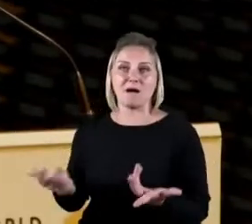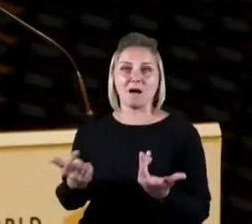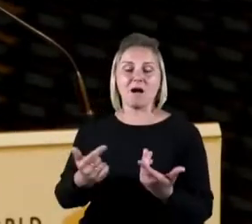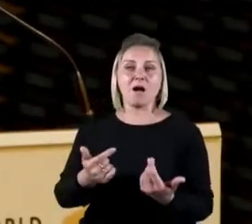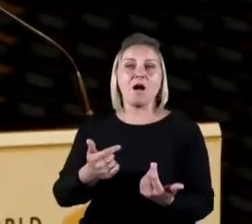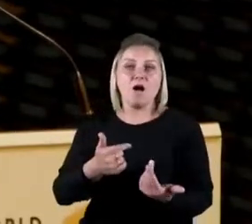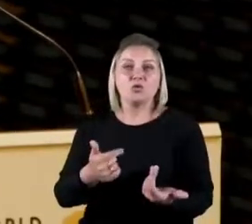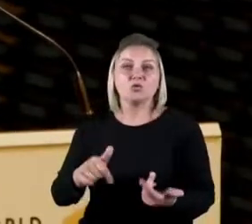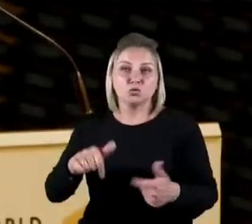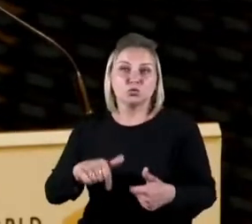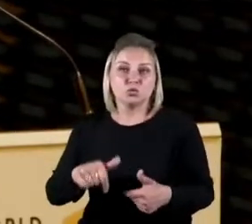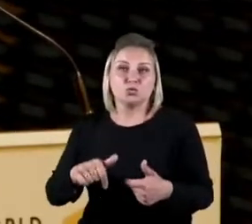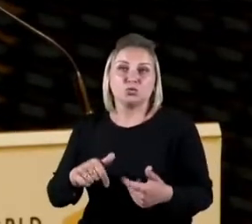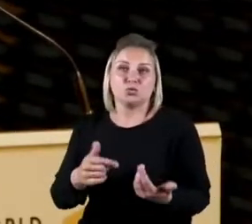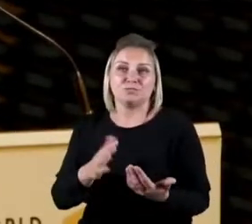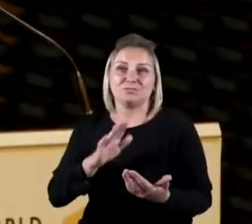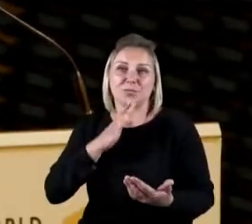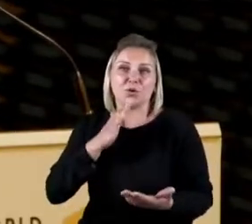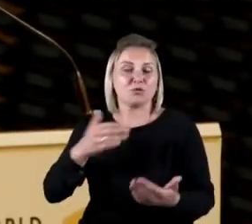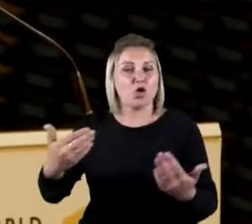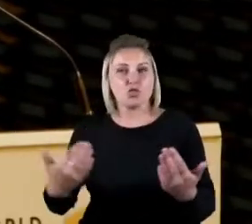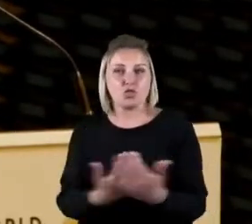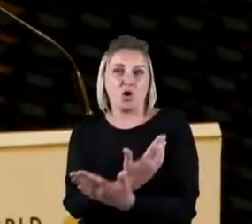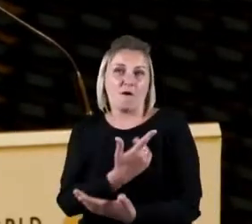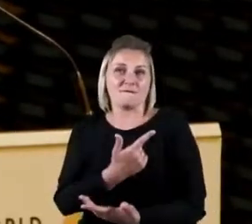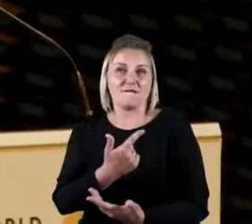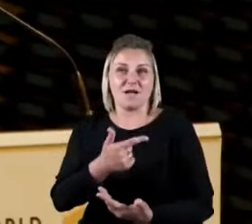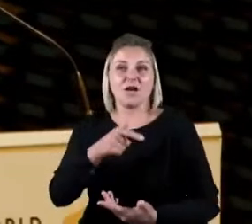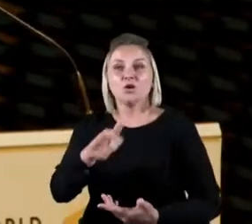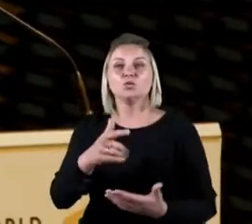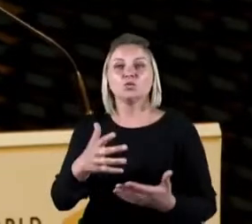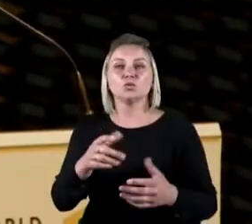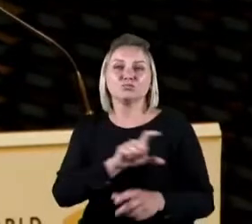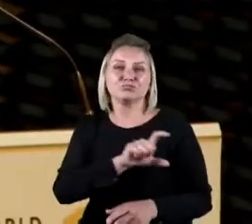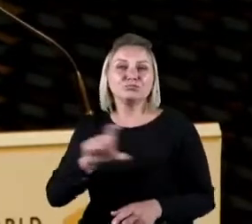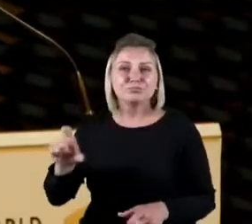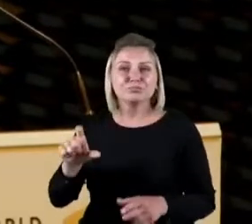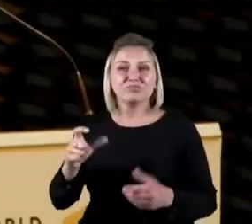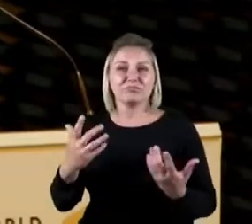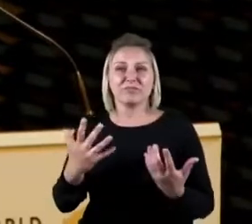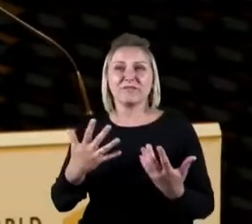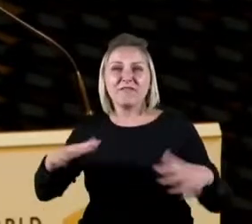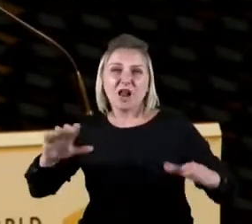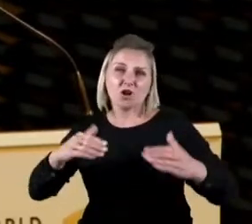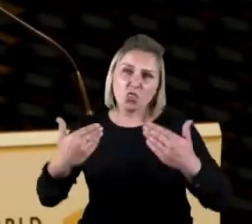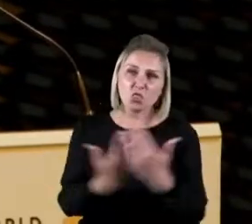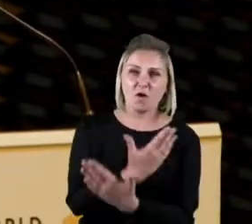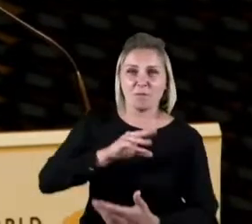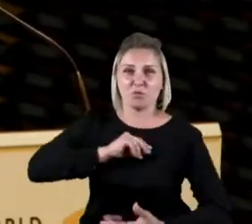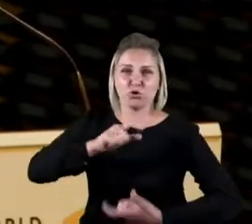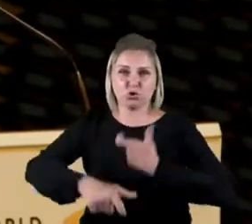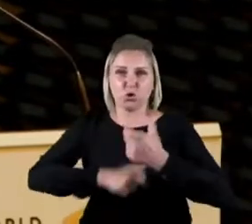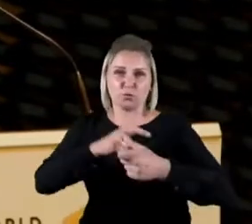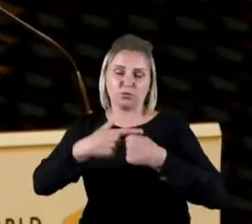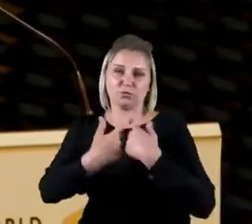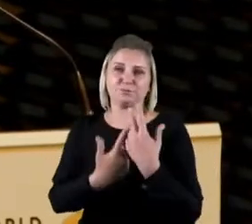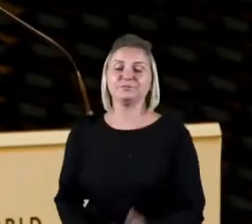the sector is ripe. There's huge potential for innovation. And again, it's not just about a niche section of